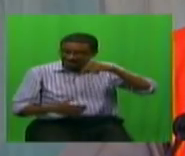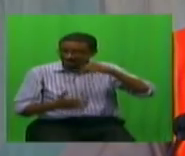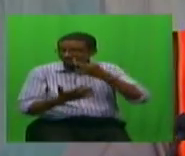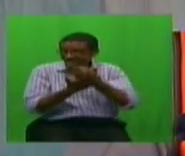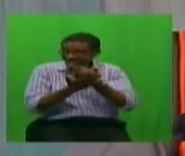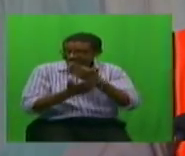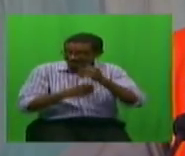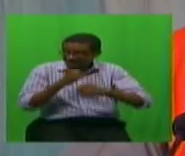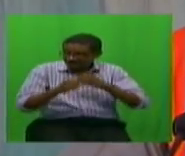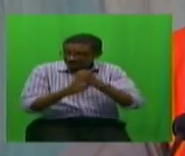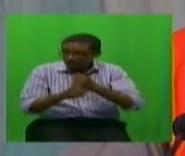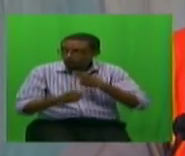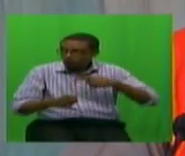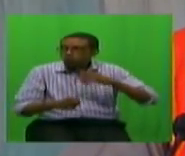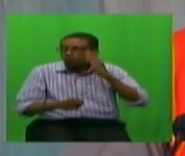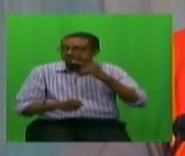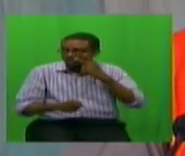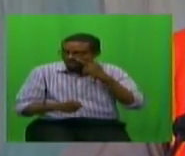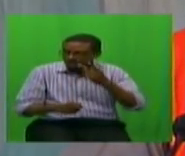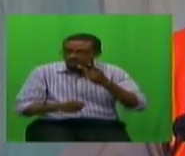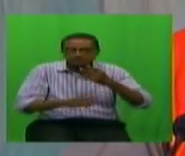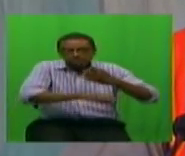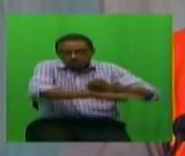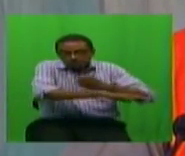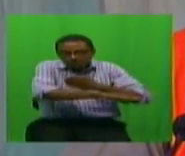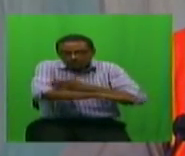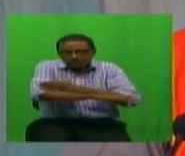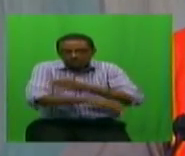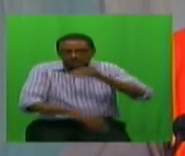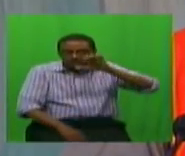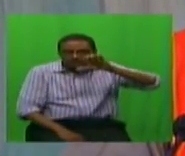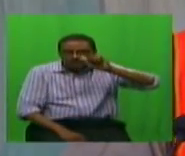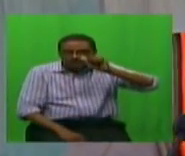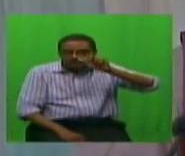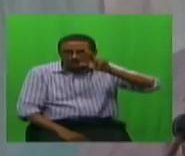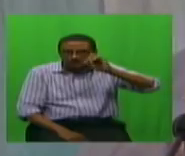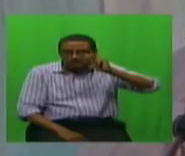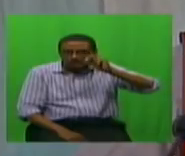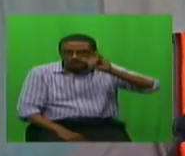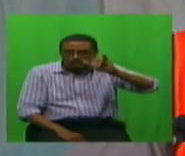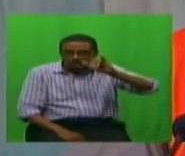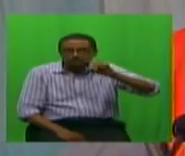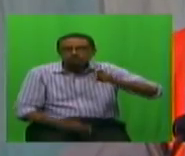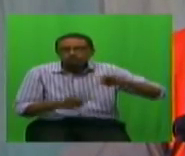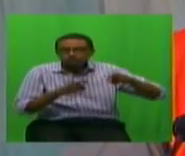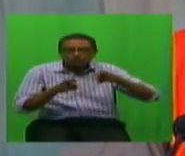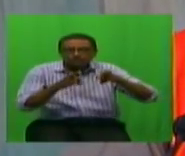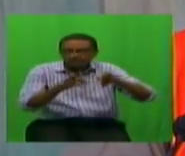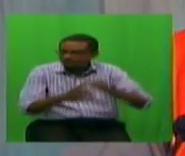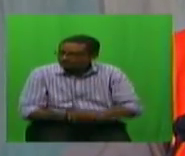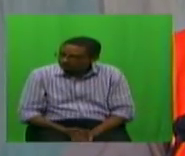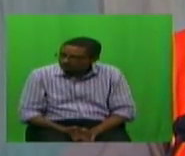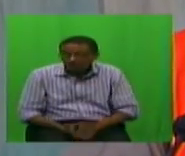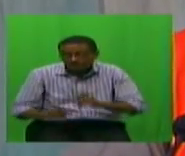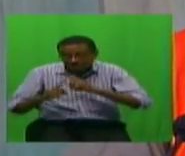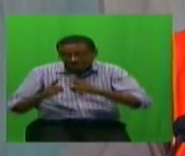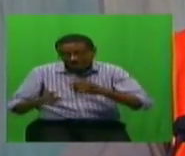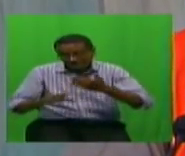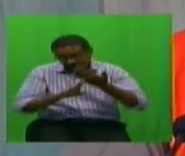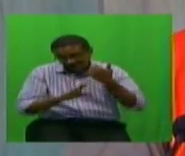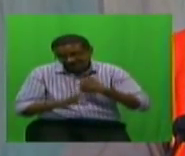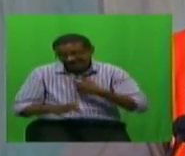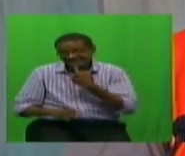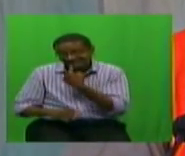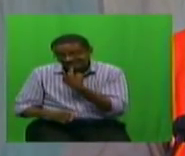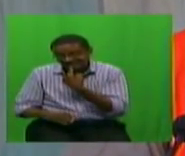We do have another program with the other water courses and so. But as I said before, the weather pattern has changed